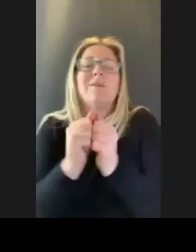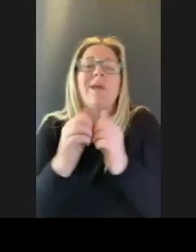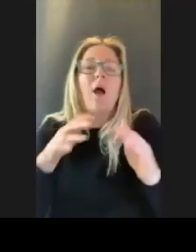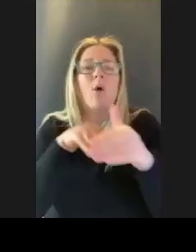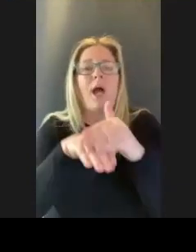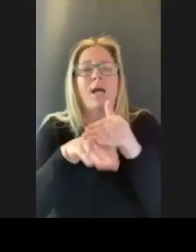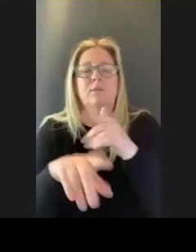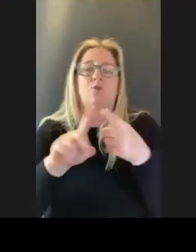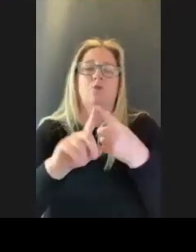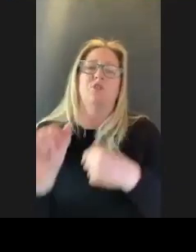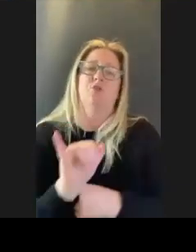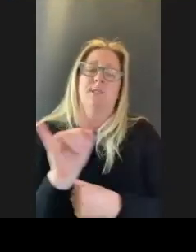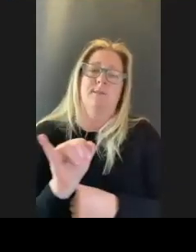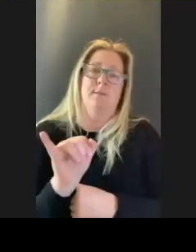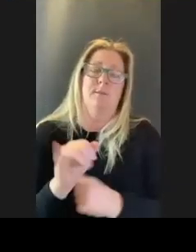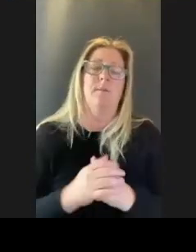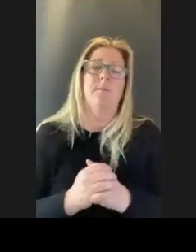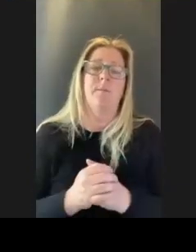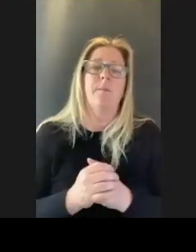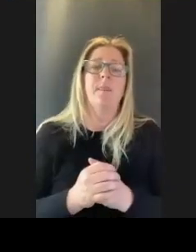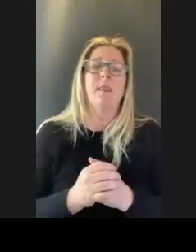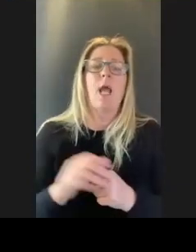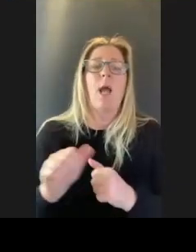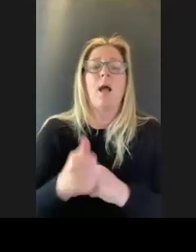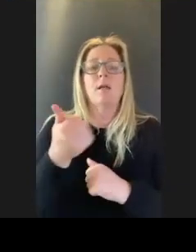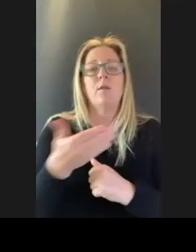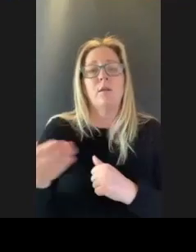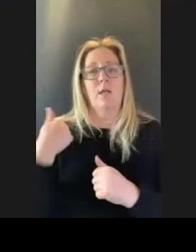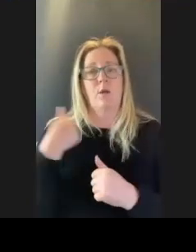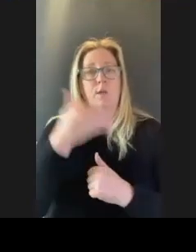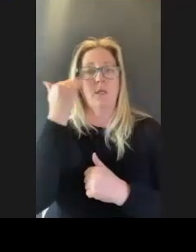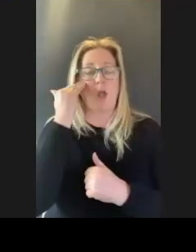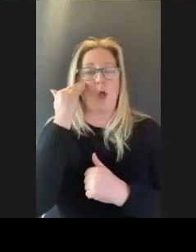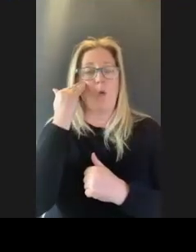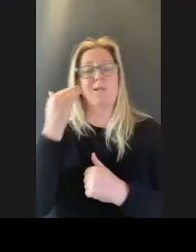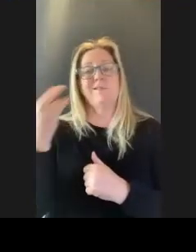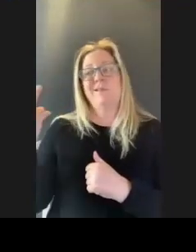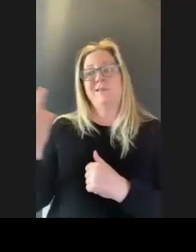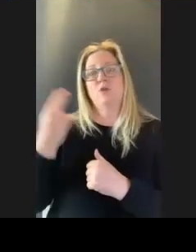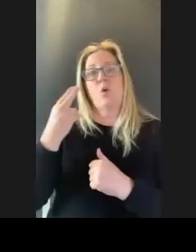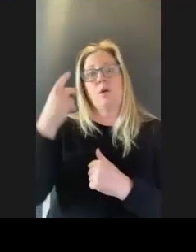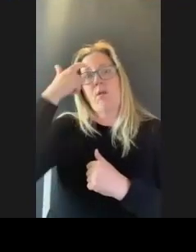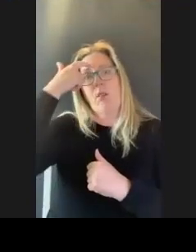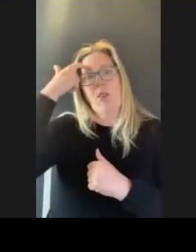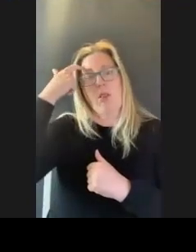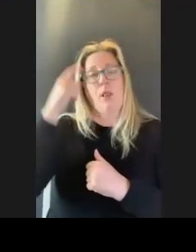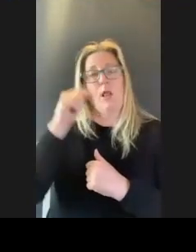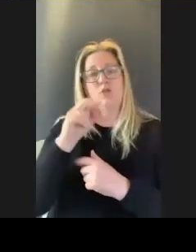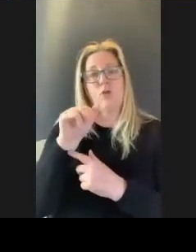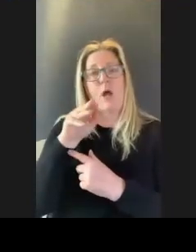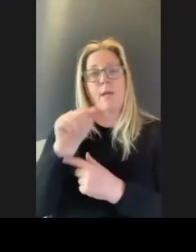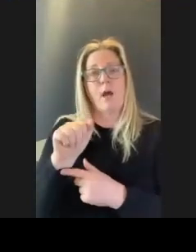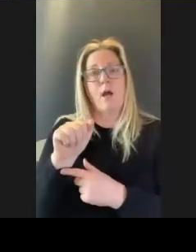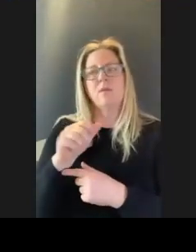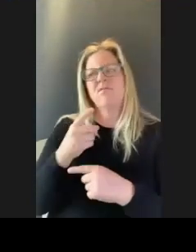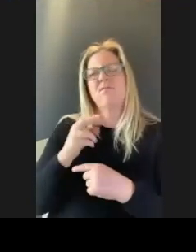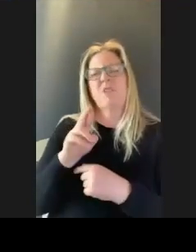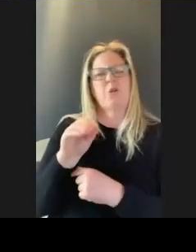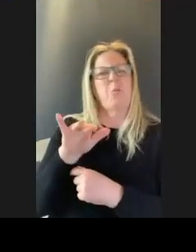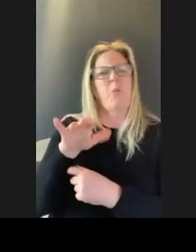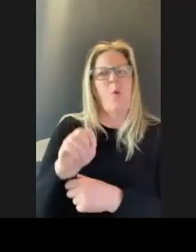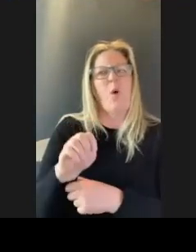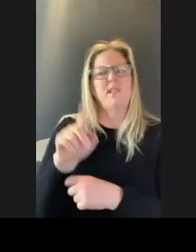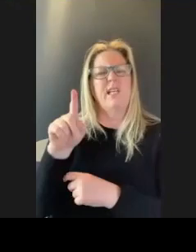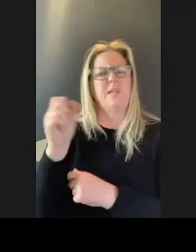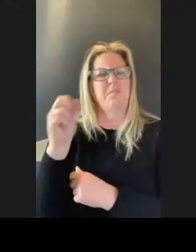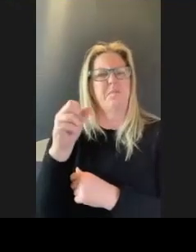insurance. Another thing we know is that historical trauma, which Dr. Boyce gave us some examples of what that looks